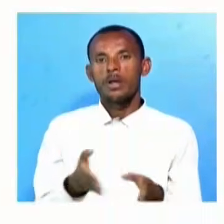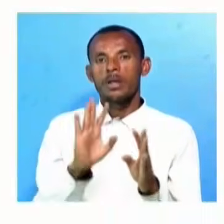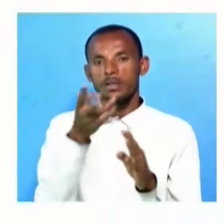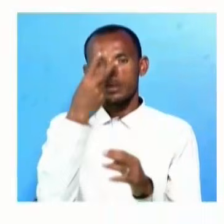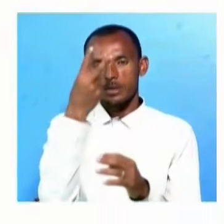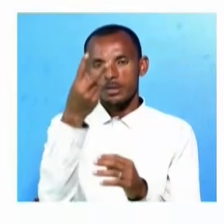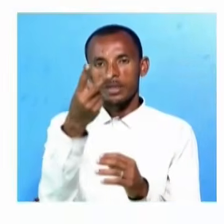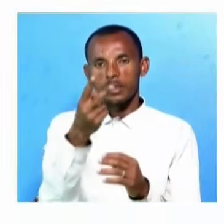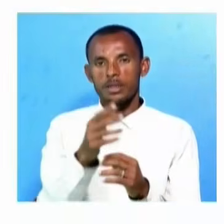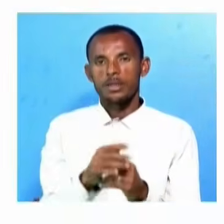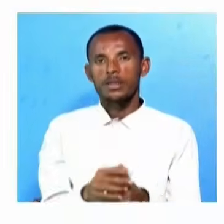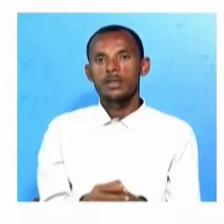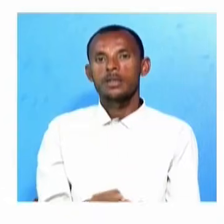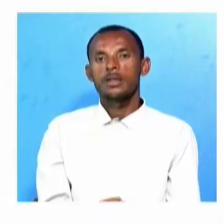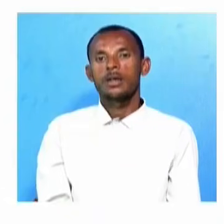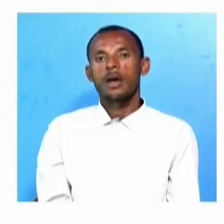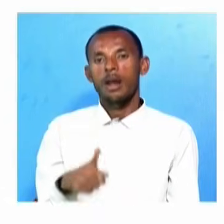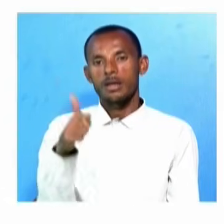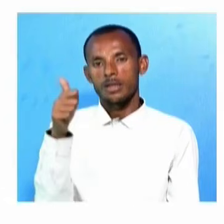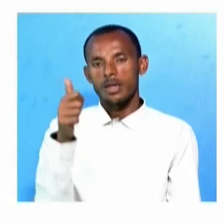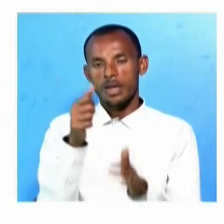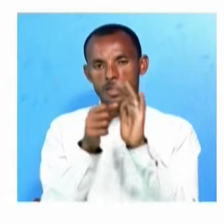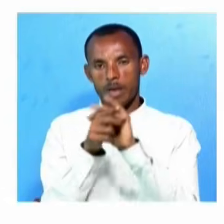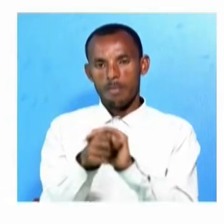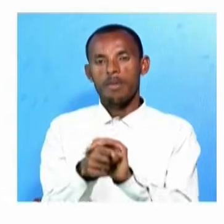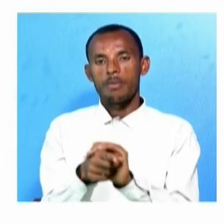see another example.